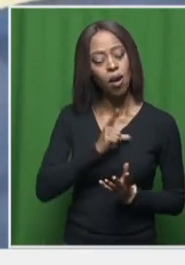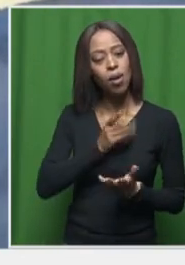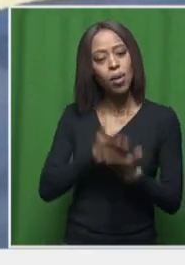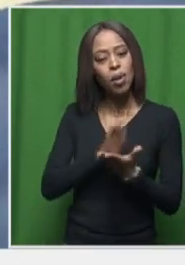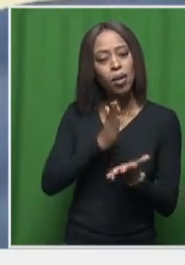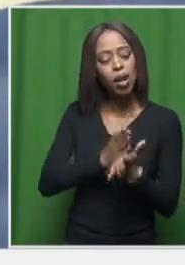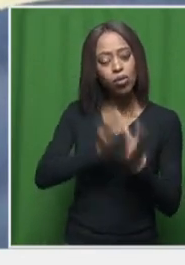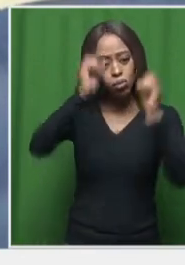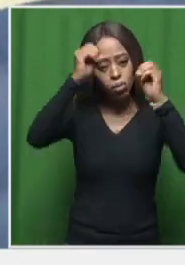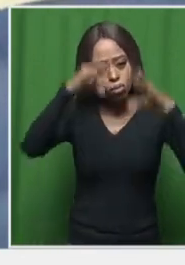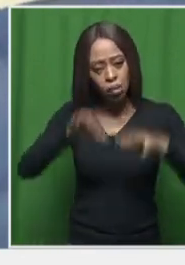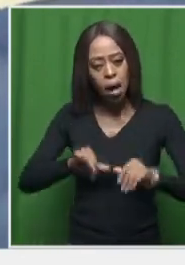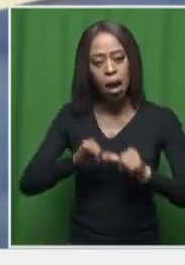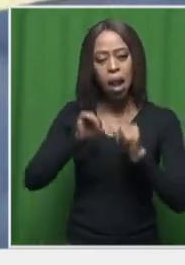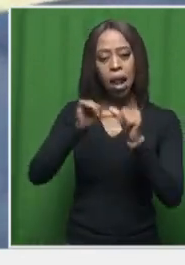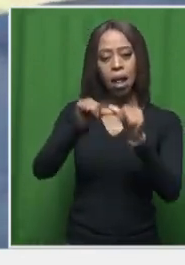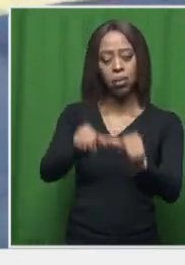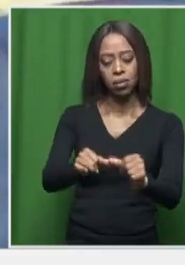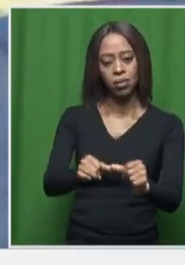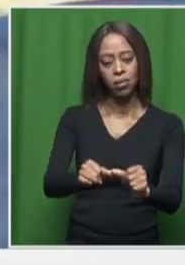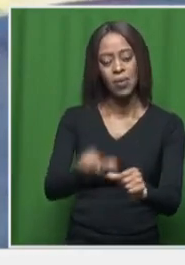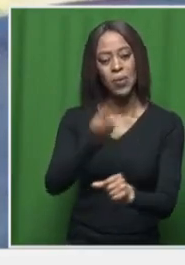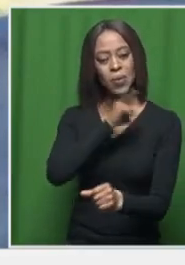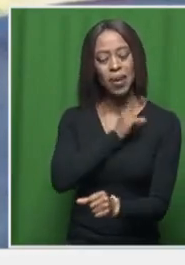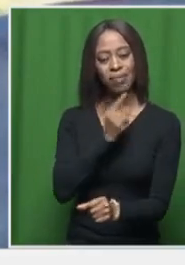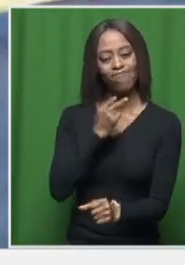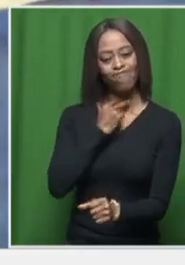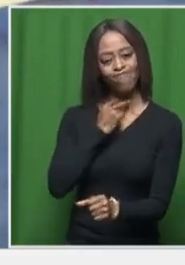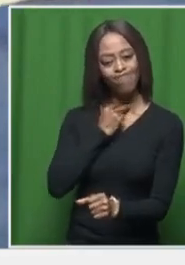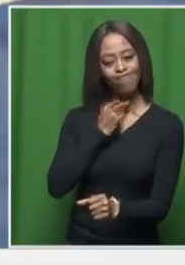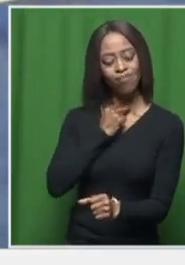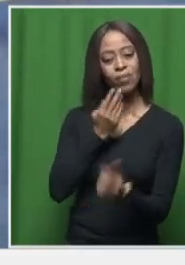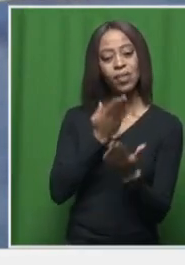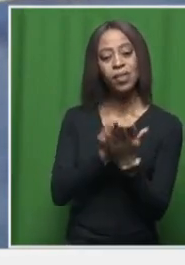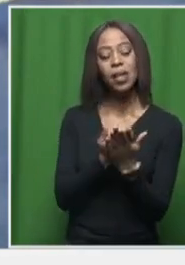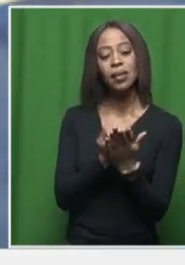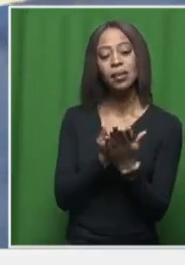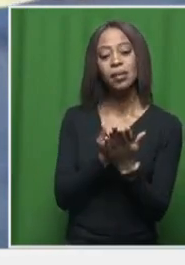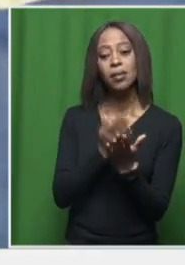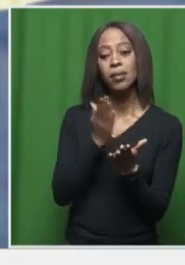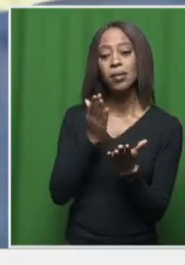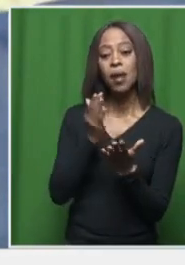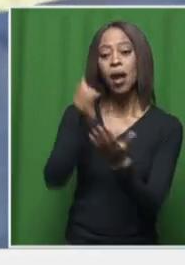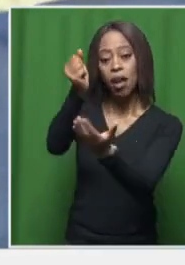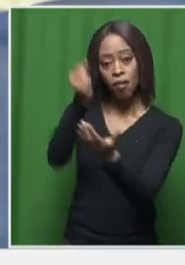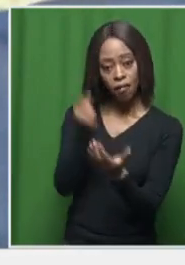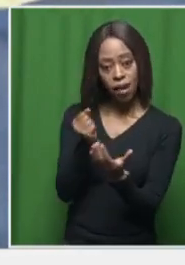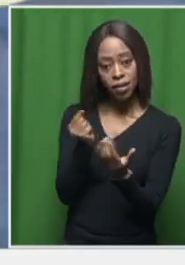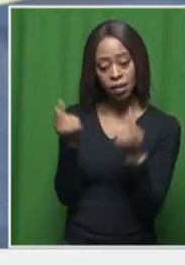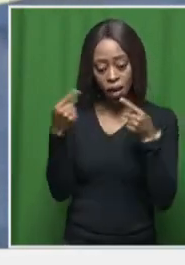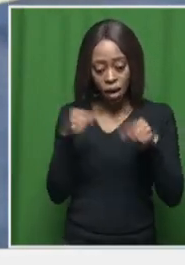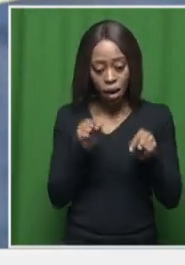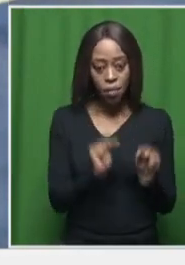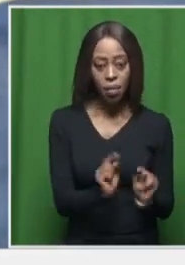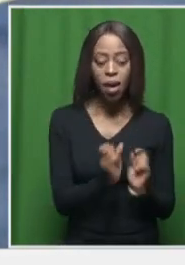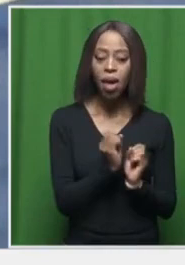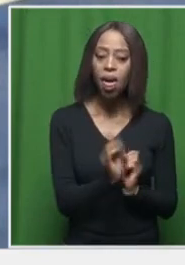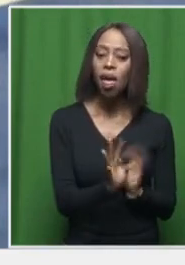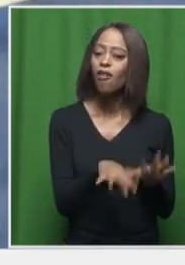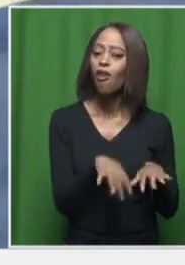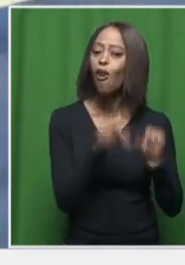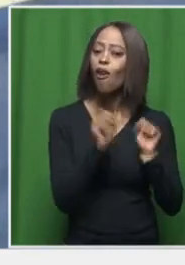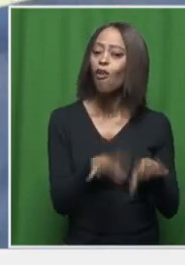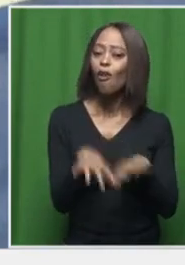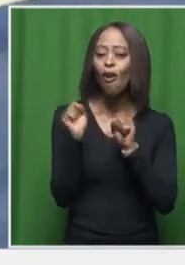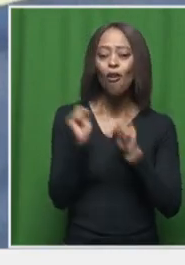sustainable energy in South Africa. There's no way we can in any way attract investment if we can't keep the lights on.